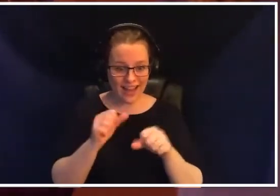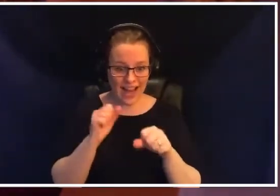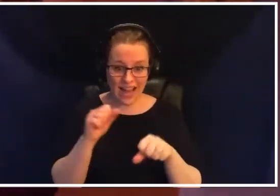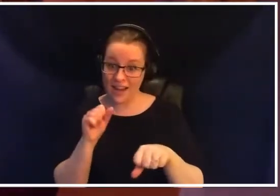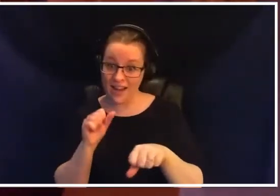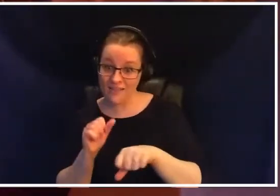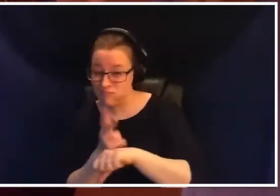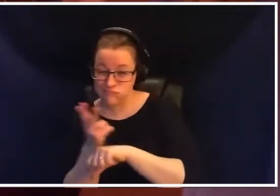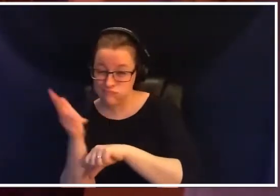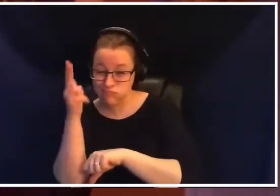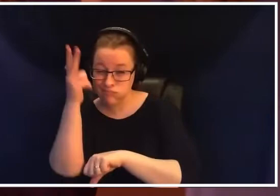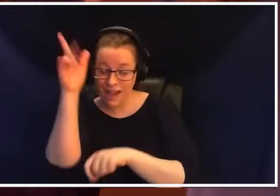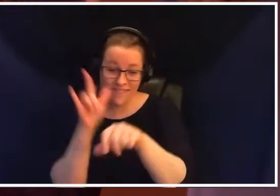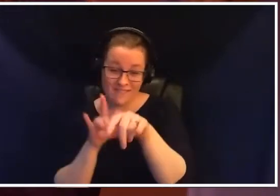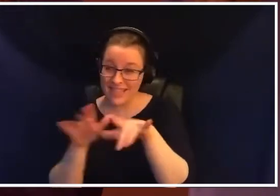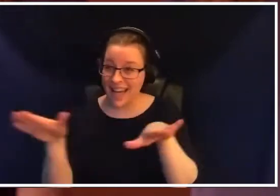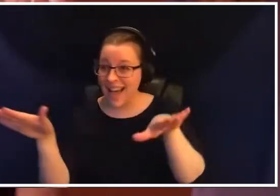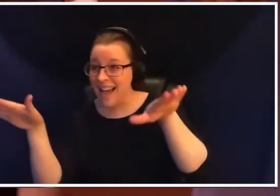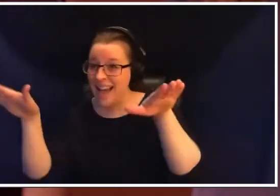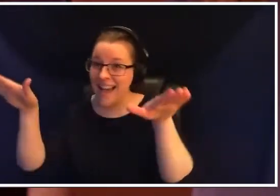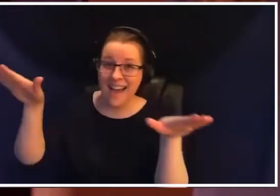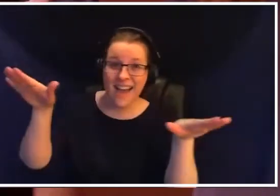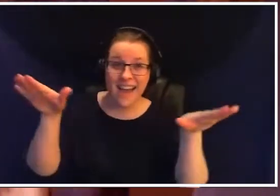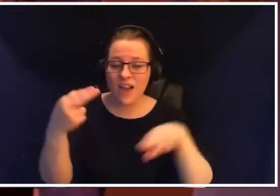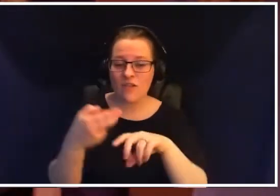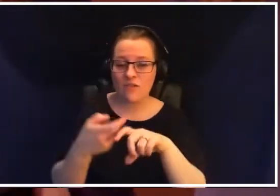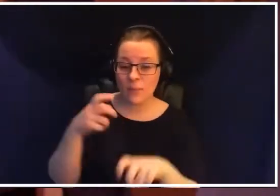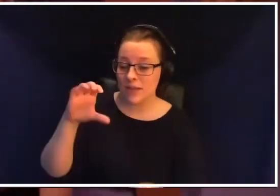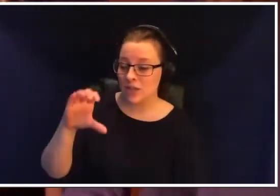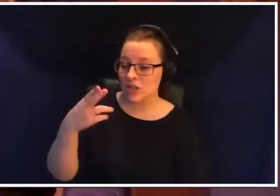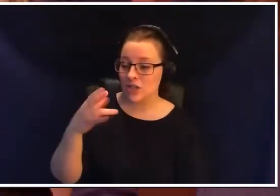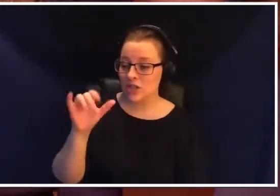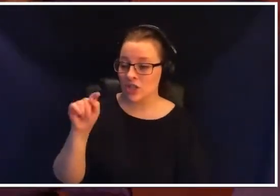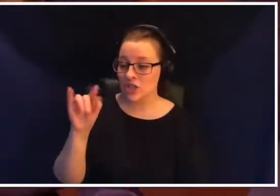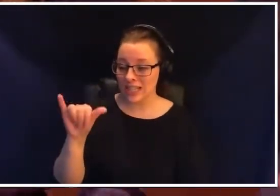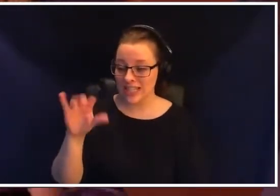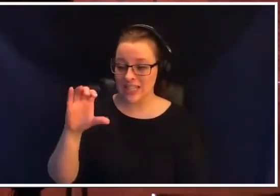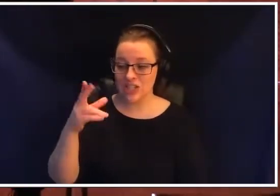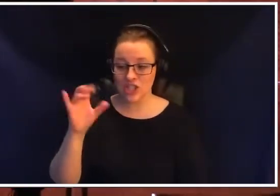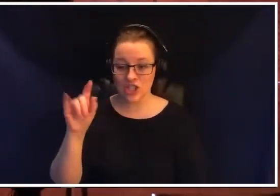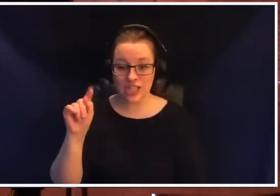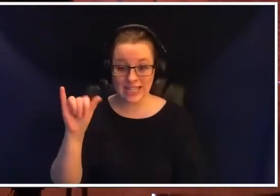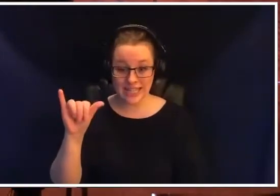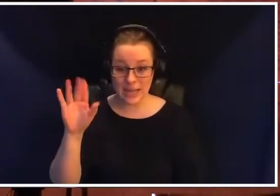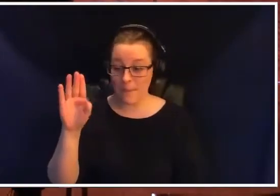this is Chitty Chitty Bang Bang from the Broadway musical Chitty Chitty Bang Bang.